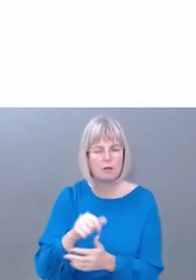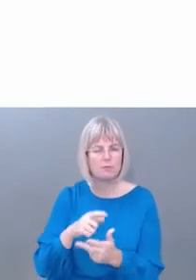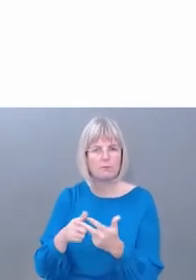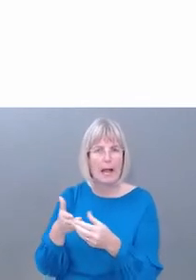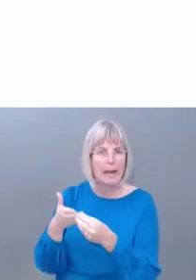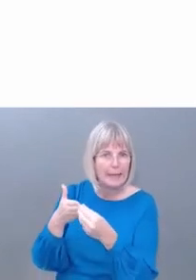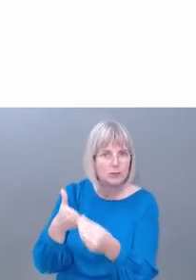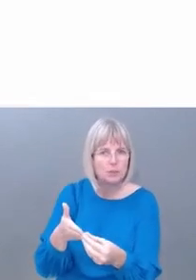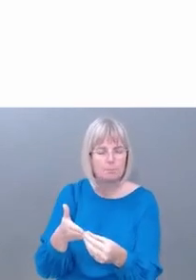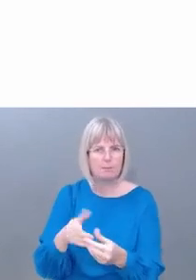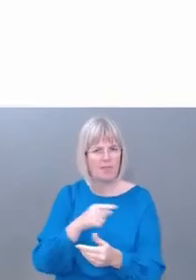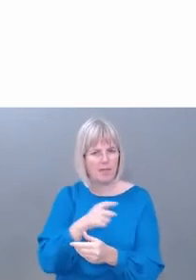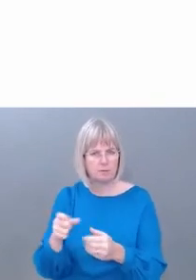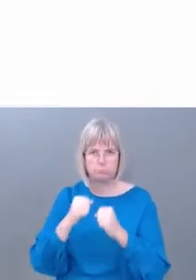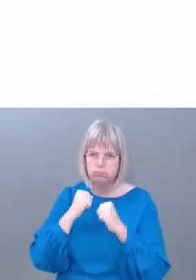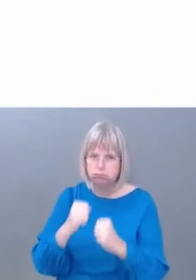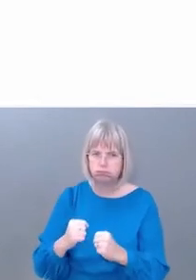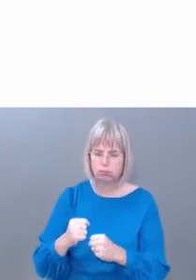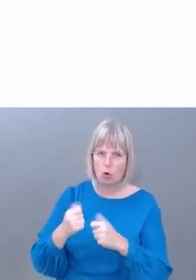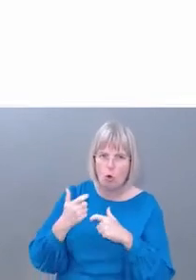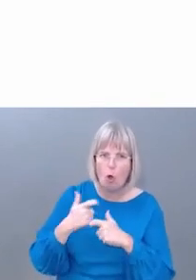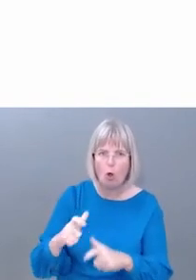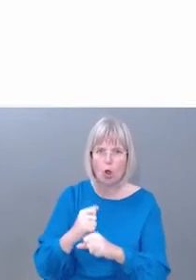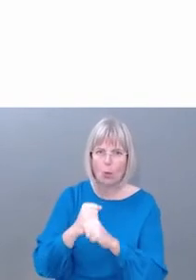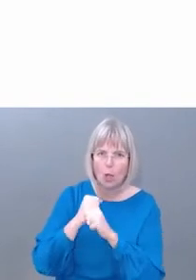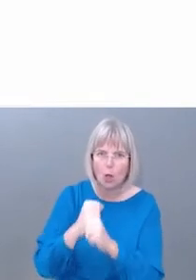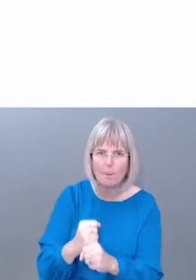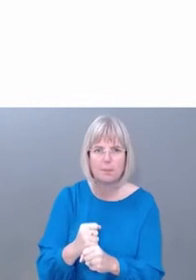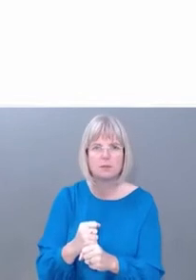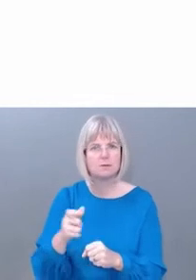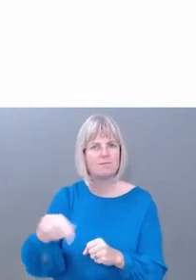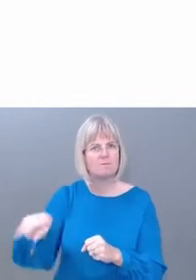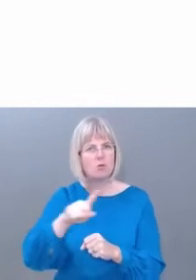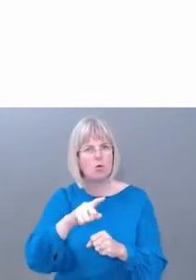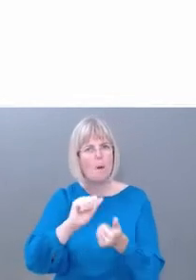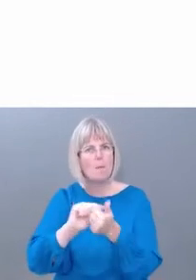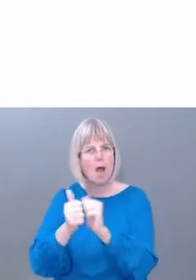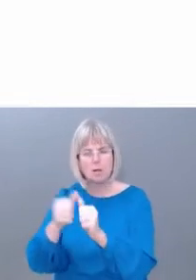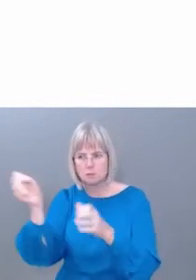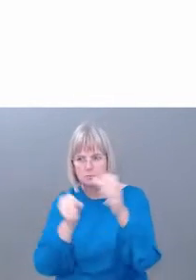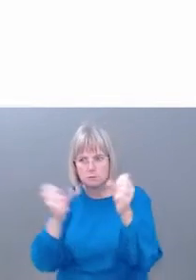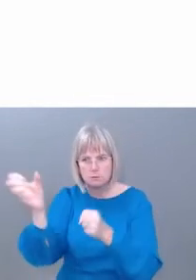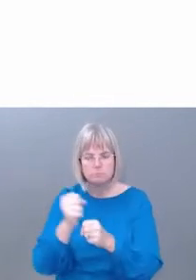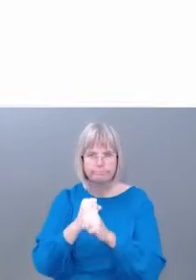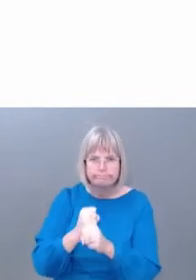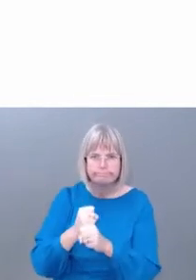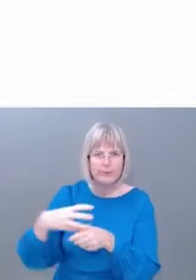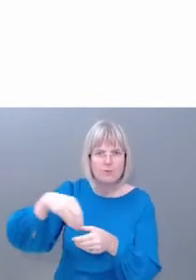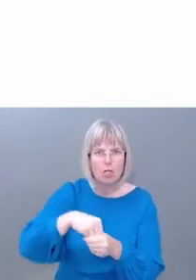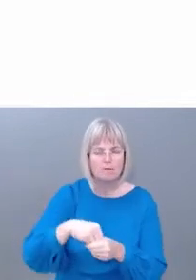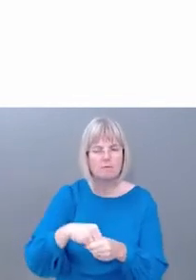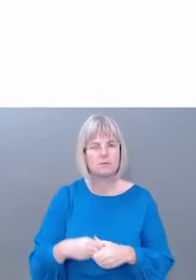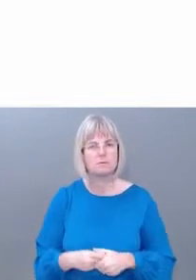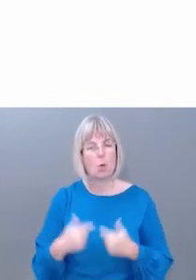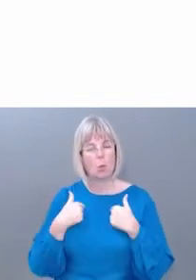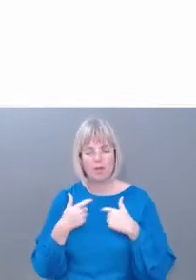to a shared purpose and buy-in from diverse partners. And we're constantly centering reflective practice. Whose voice is